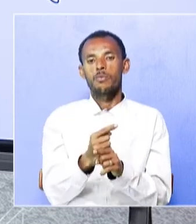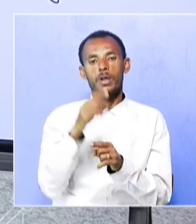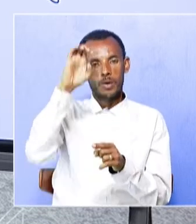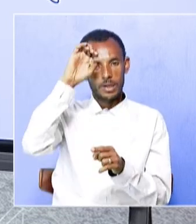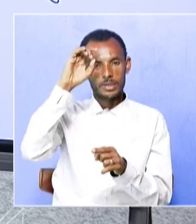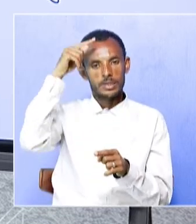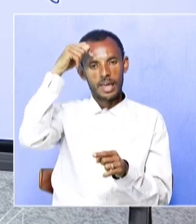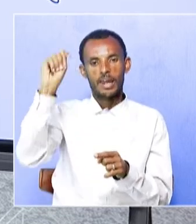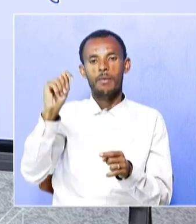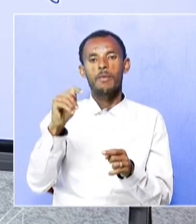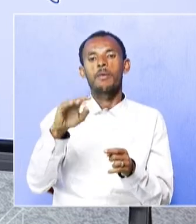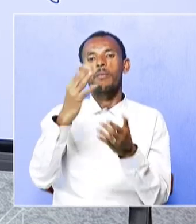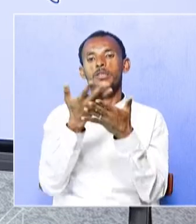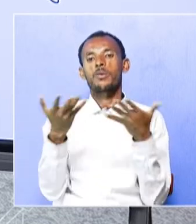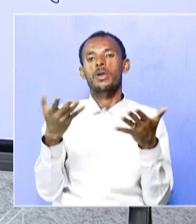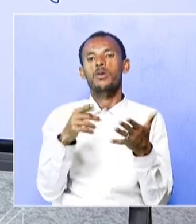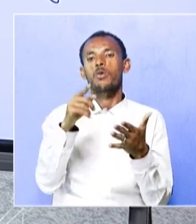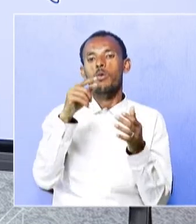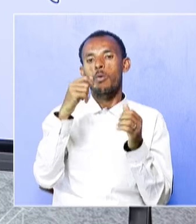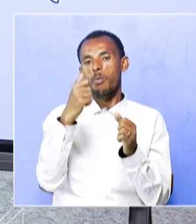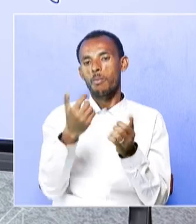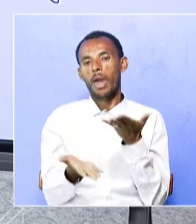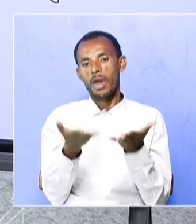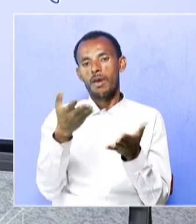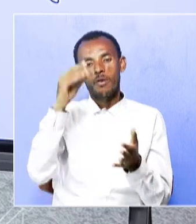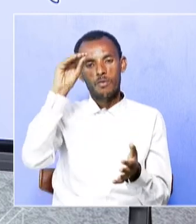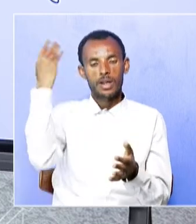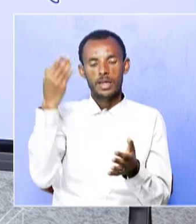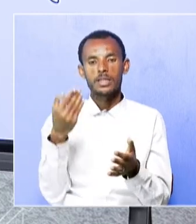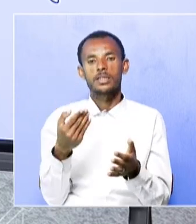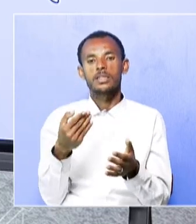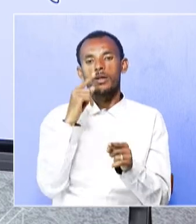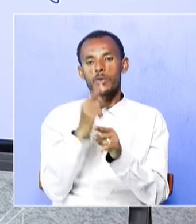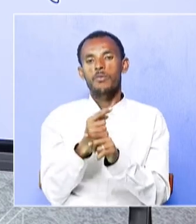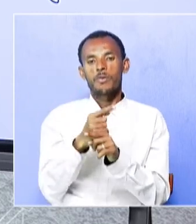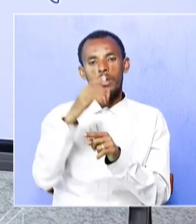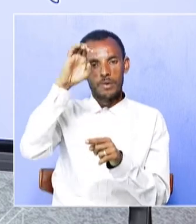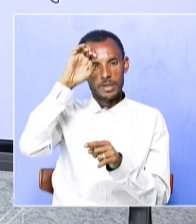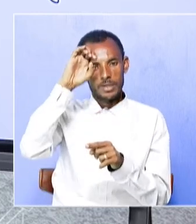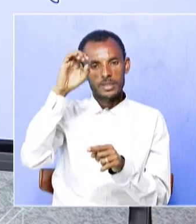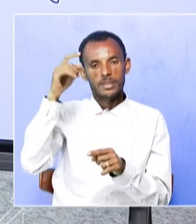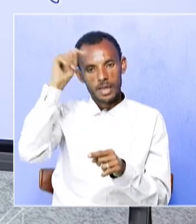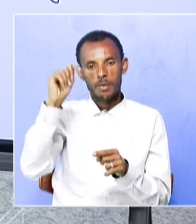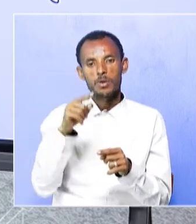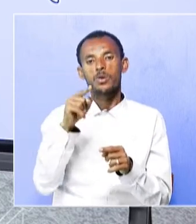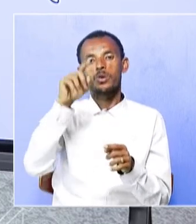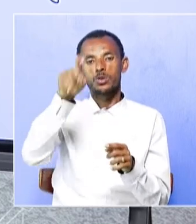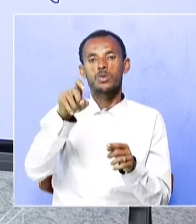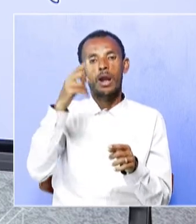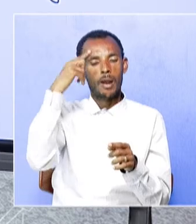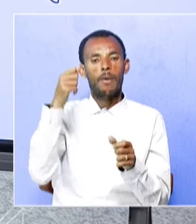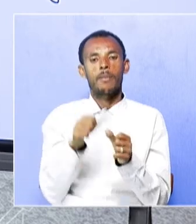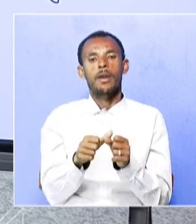theorem. By the way, you may forget the proof of Euclid's theorem, that's okay. But you should